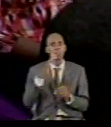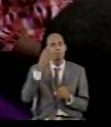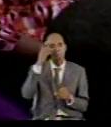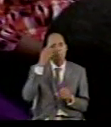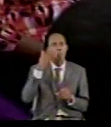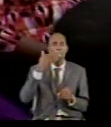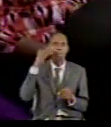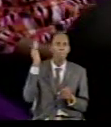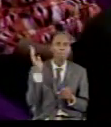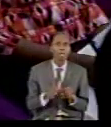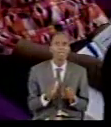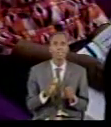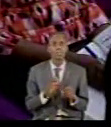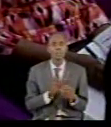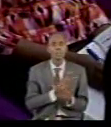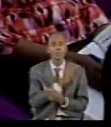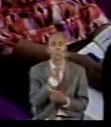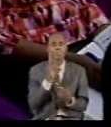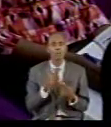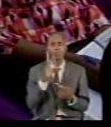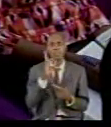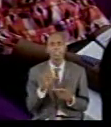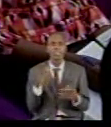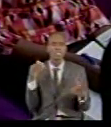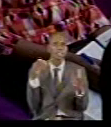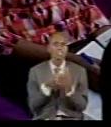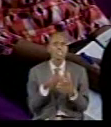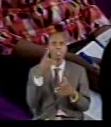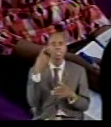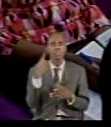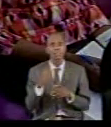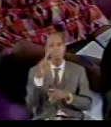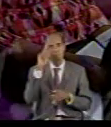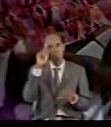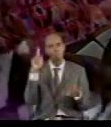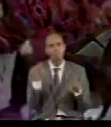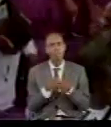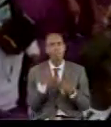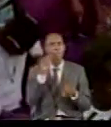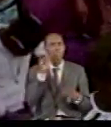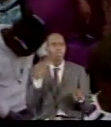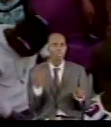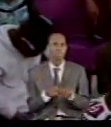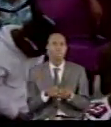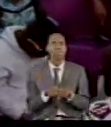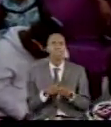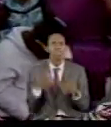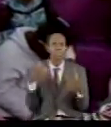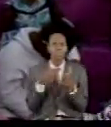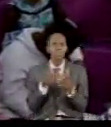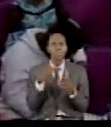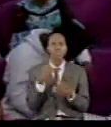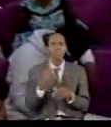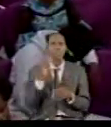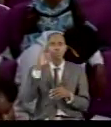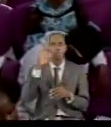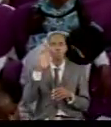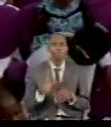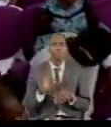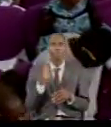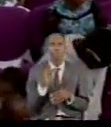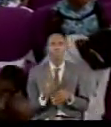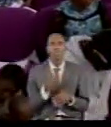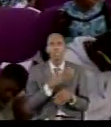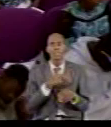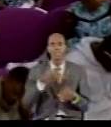evil, affected against the brethren, against the preachers. And then in